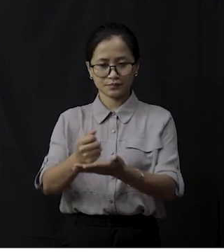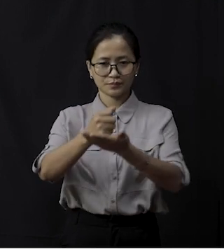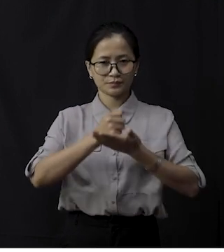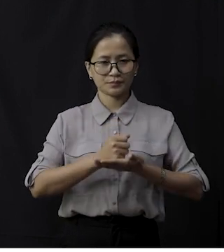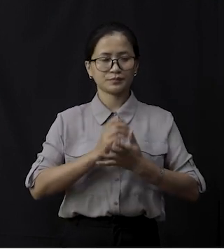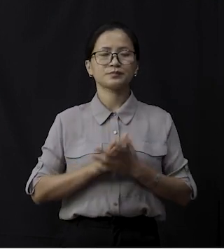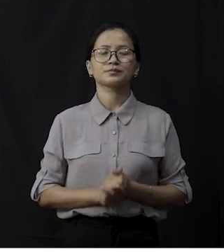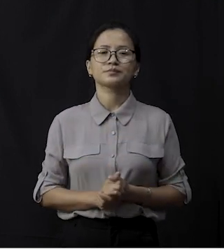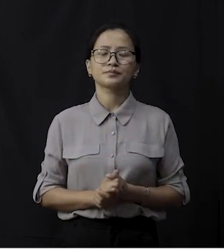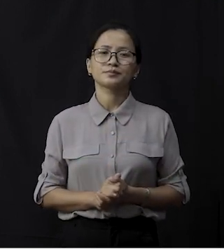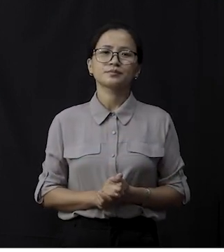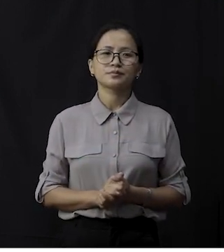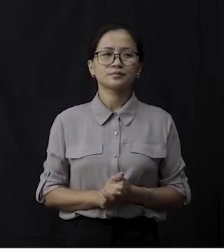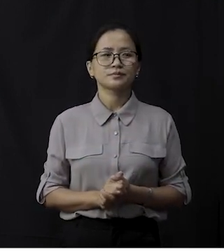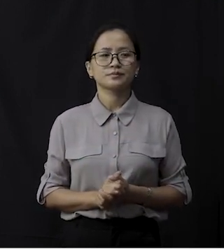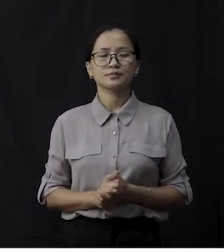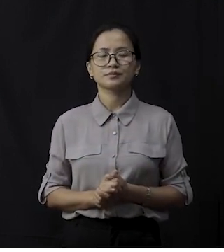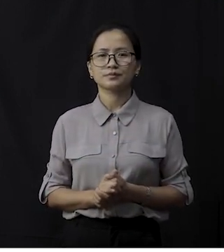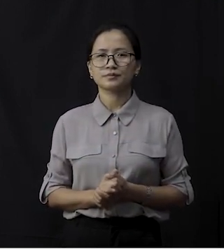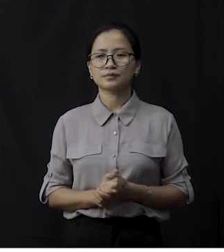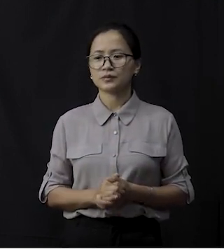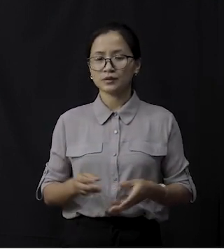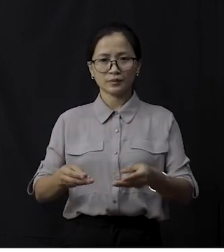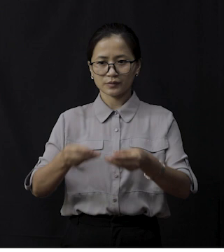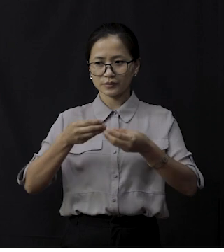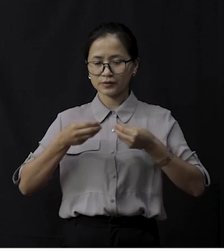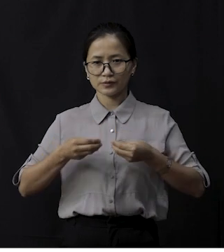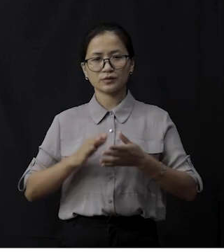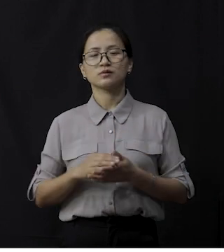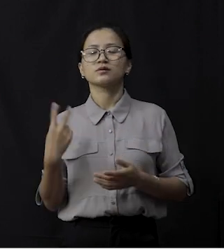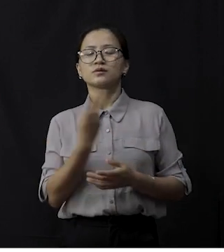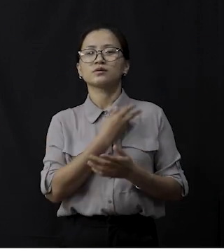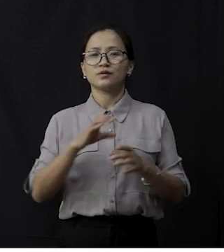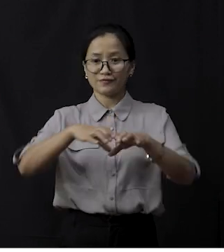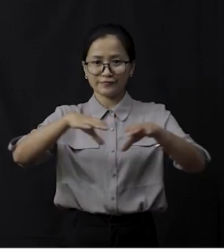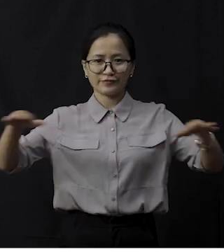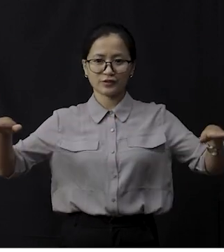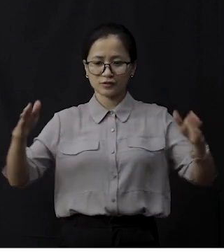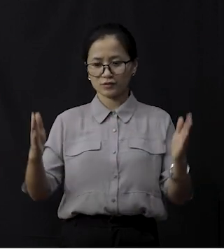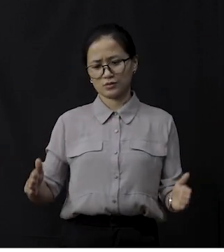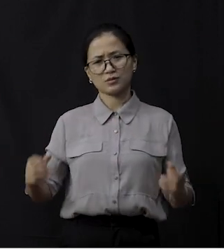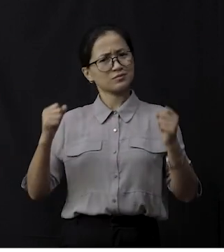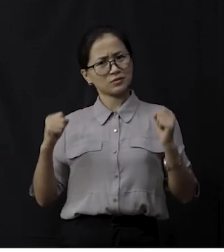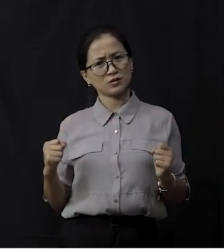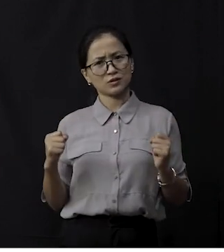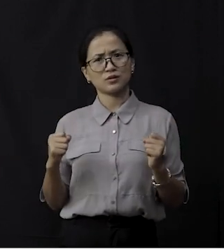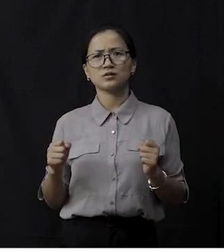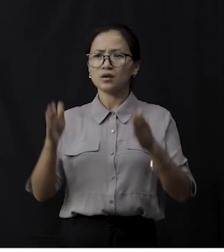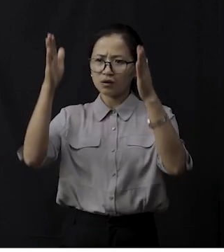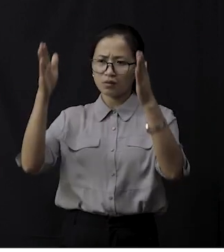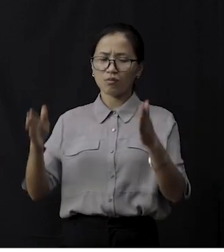with. Yes, plants gives us furnitures. Yes or no? The furnitures